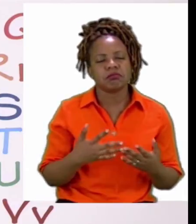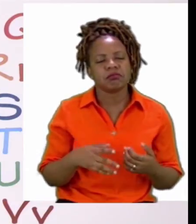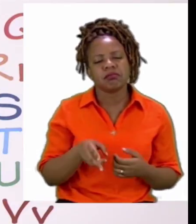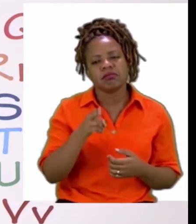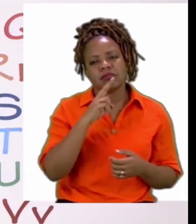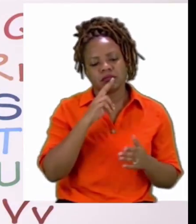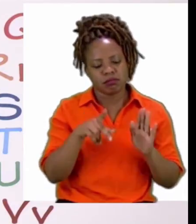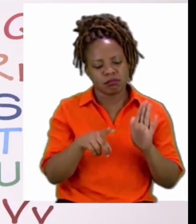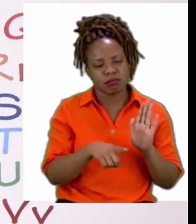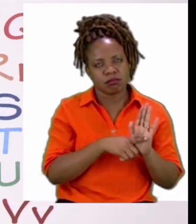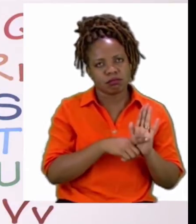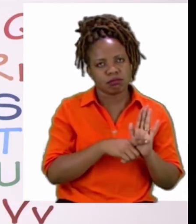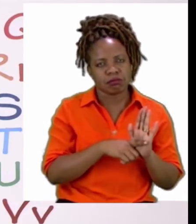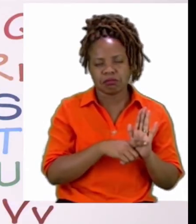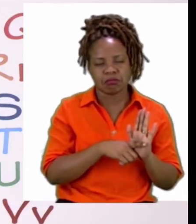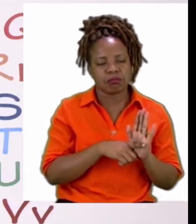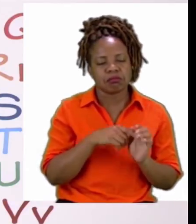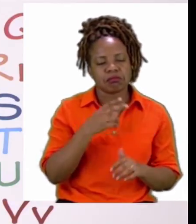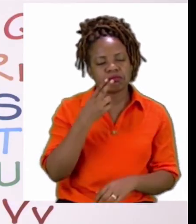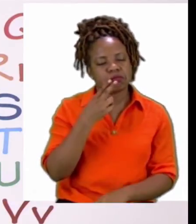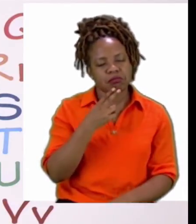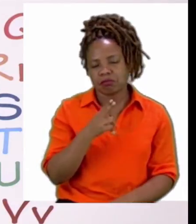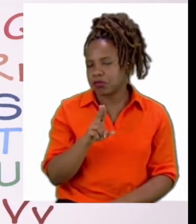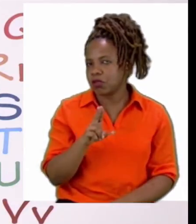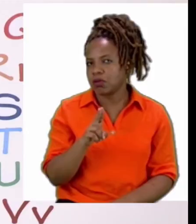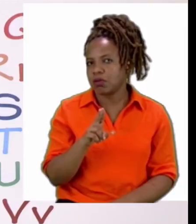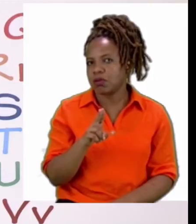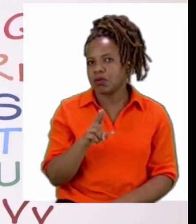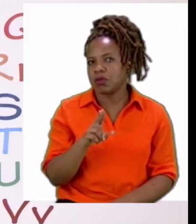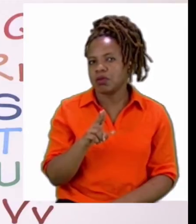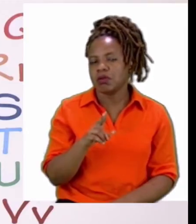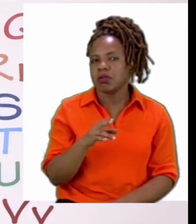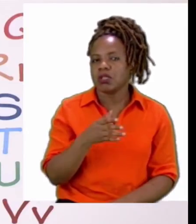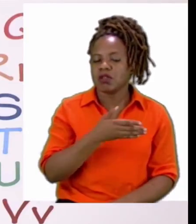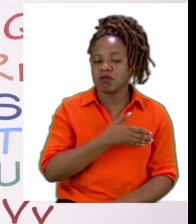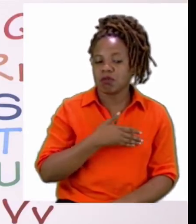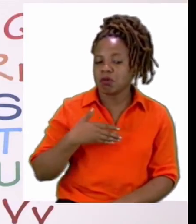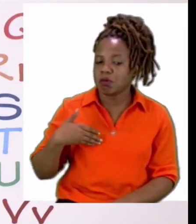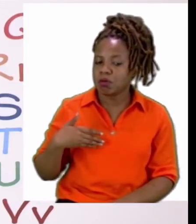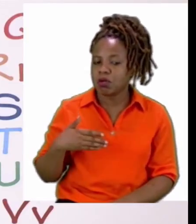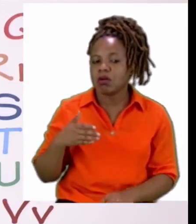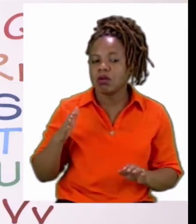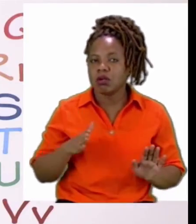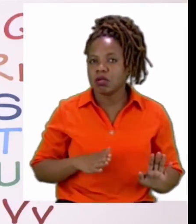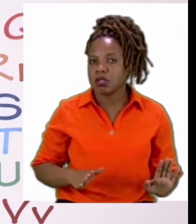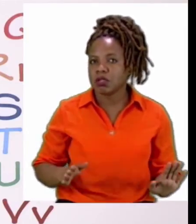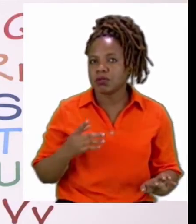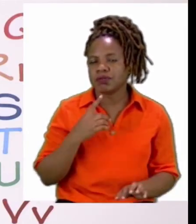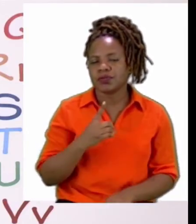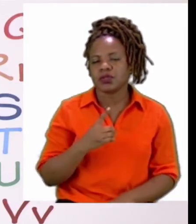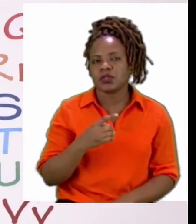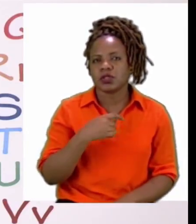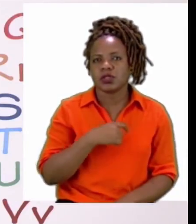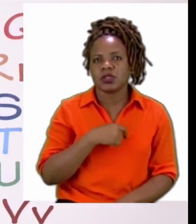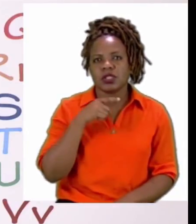with no, if it is a woman, we will say no, she did